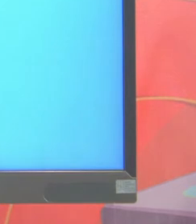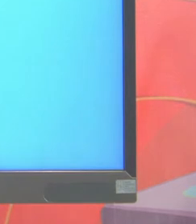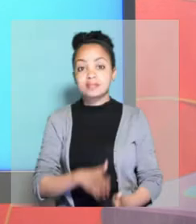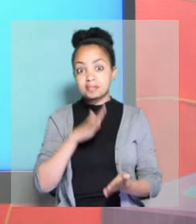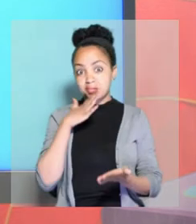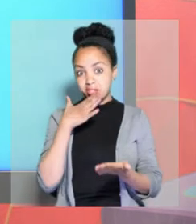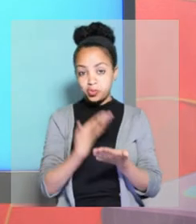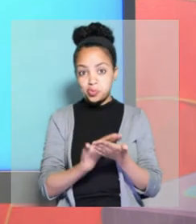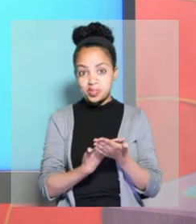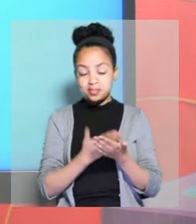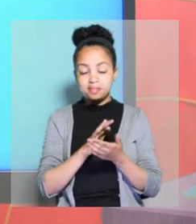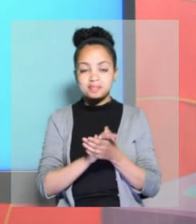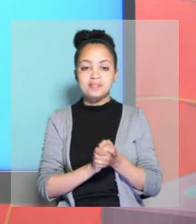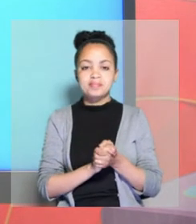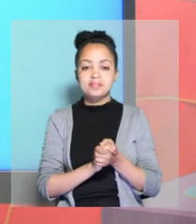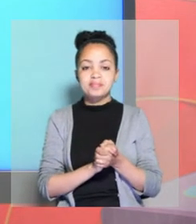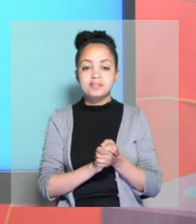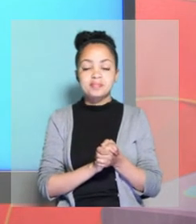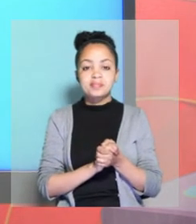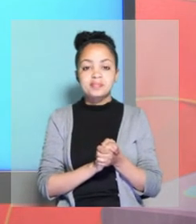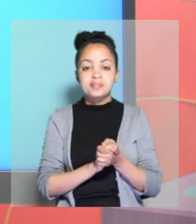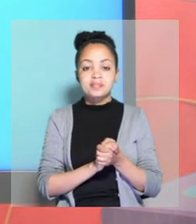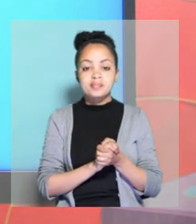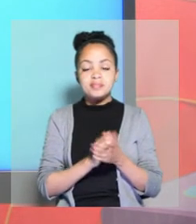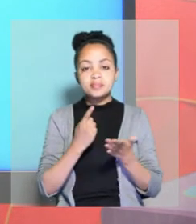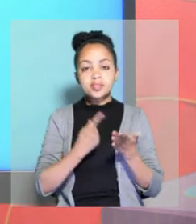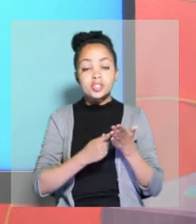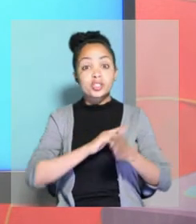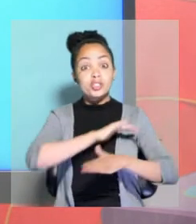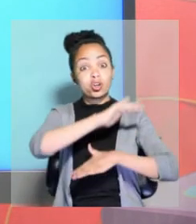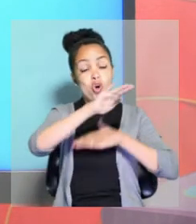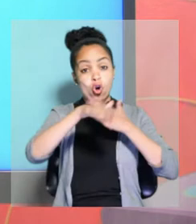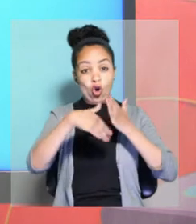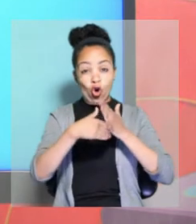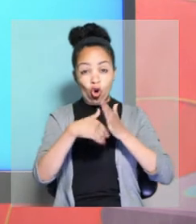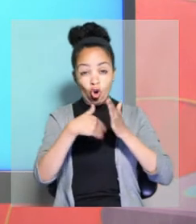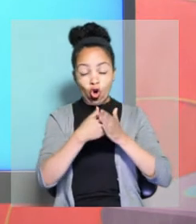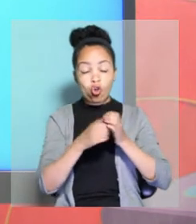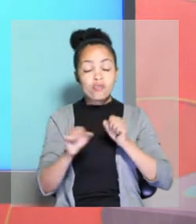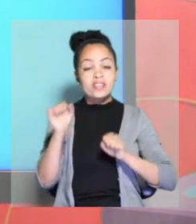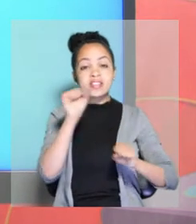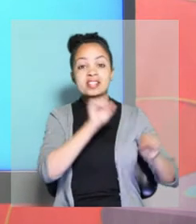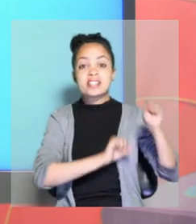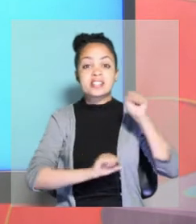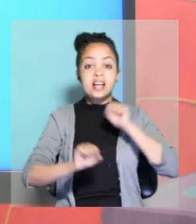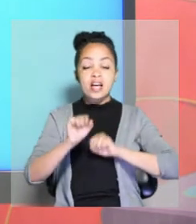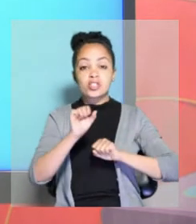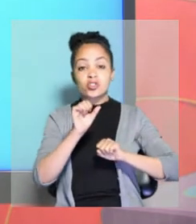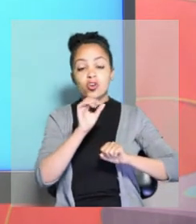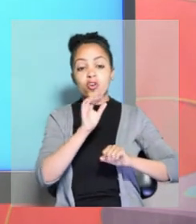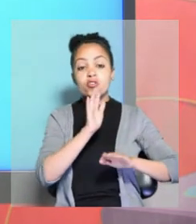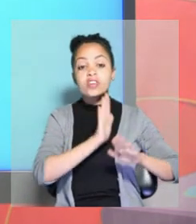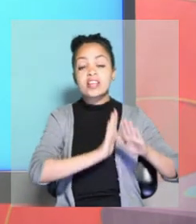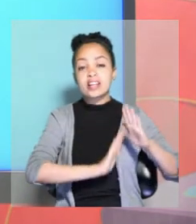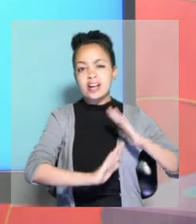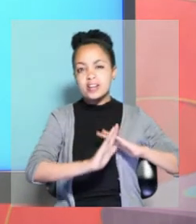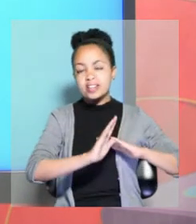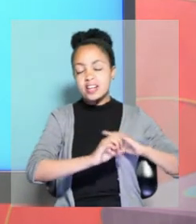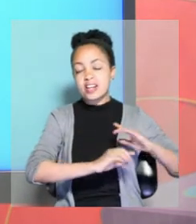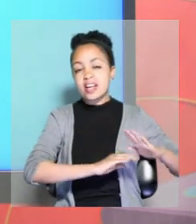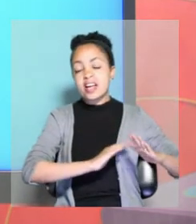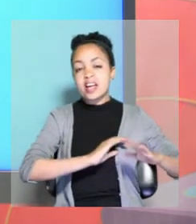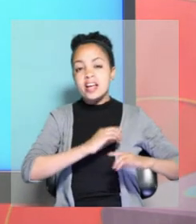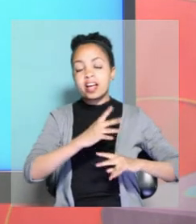Well then, it is all about the science of inheritance, a science of